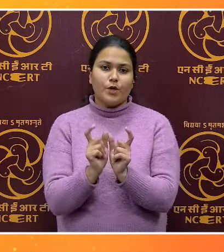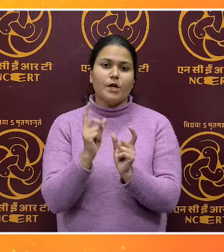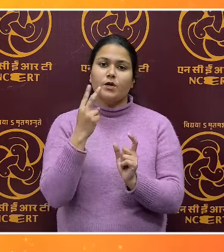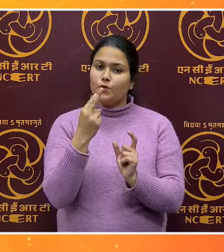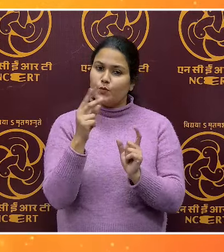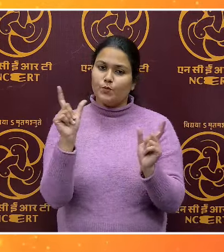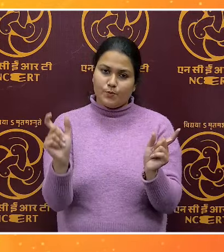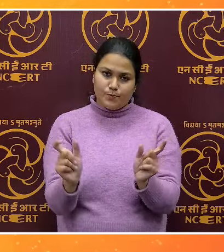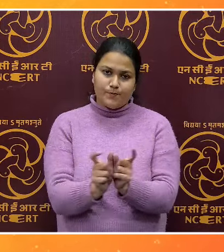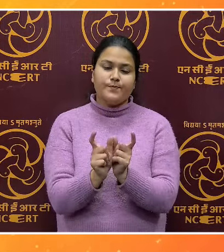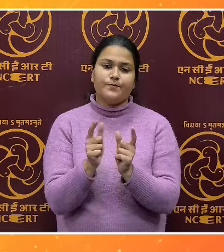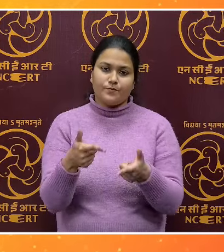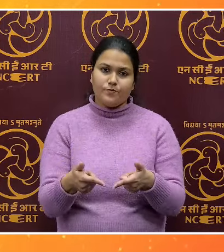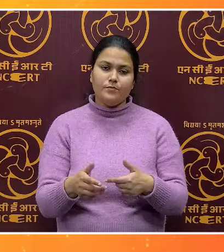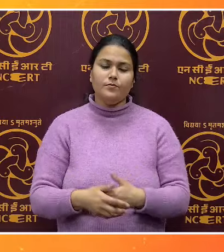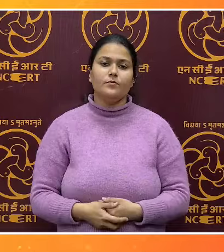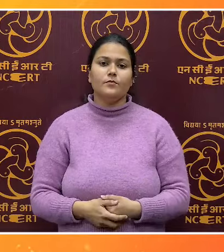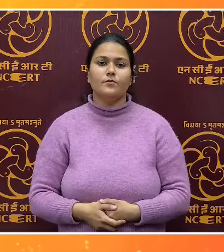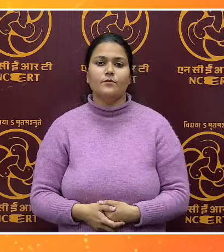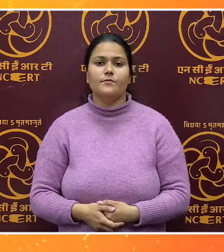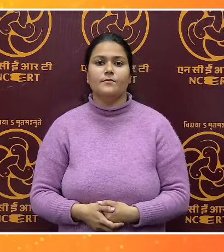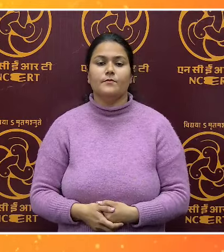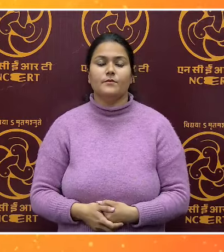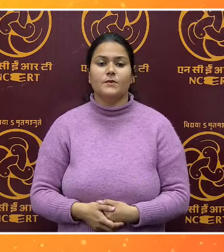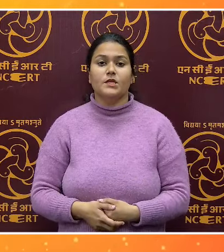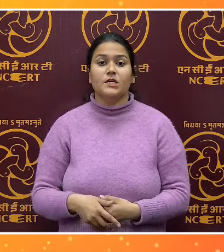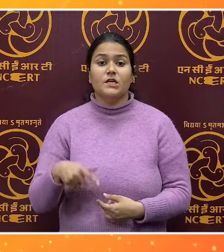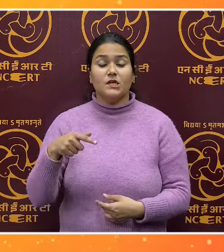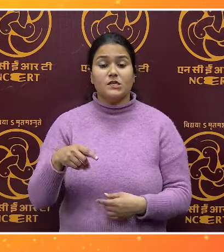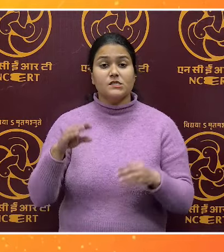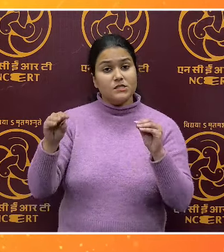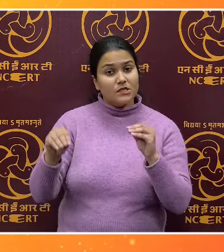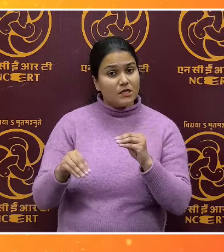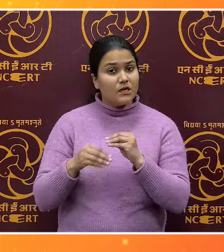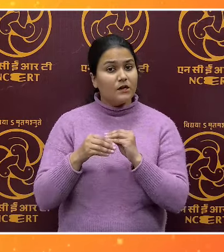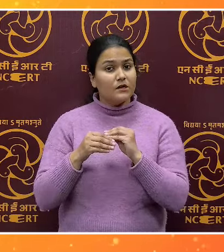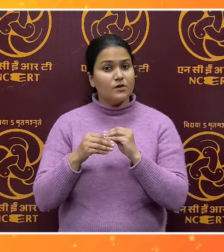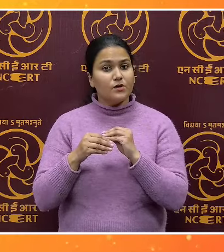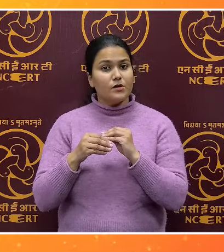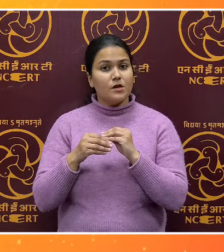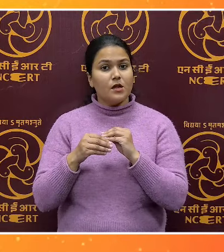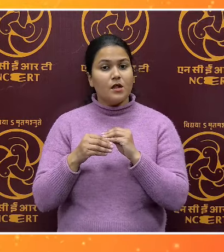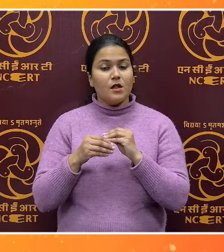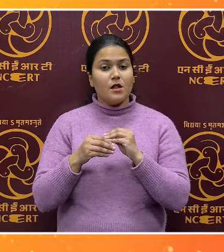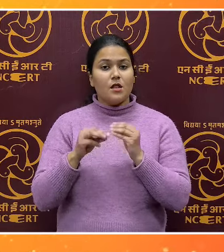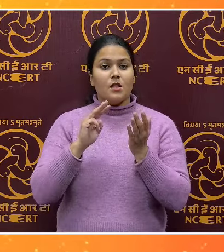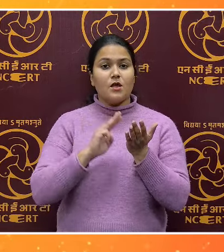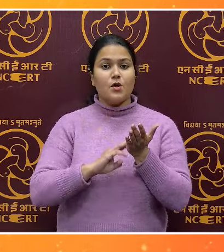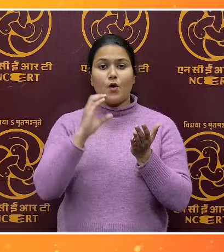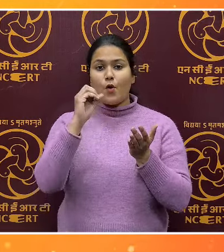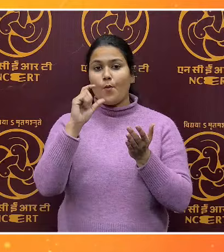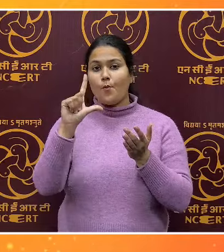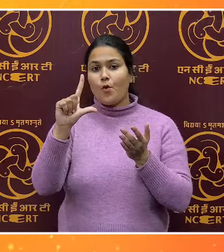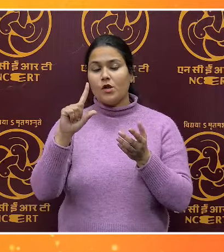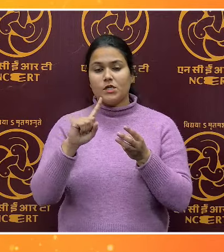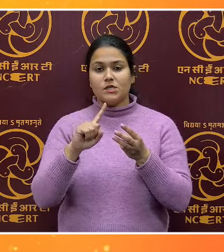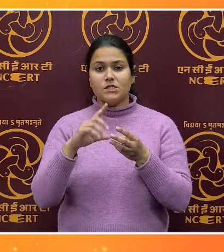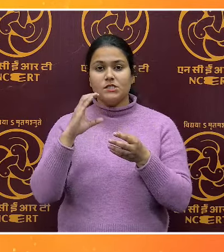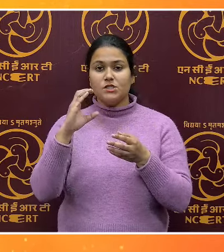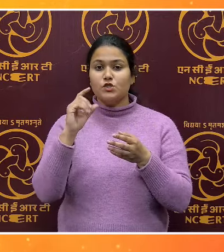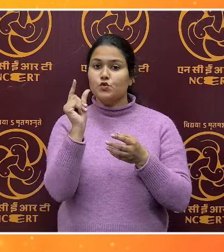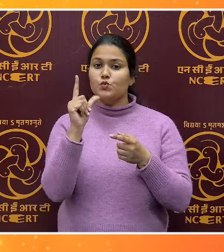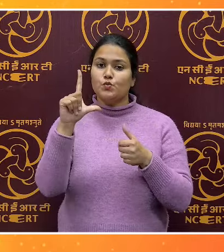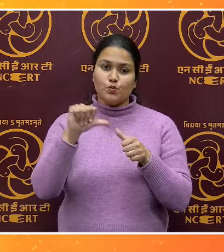two salts will be there. These are the addition molecular compounds which are stable in solid